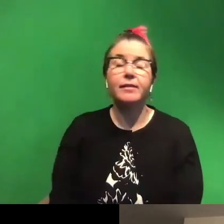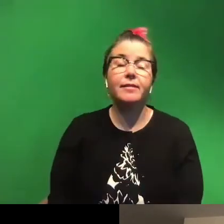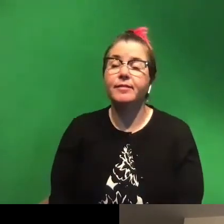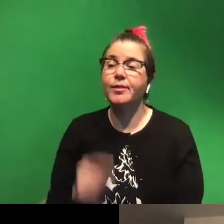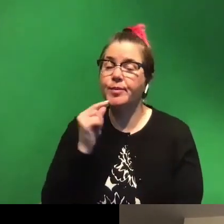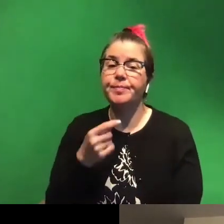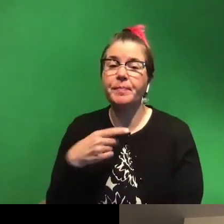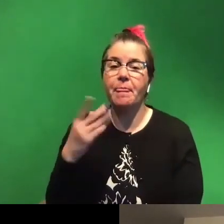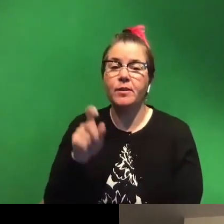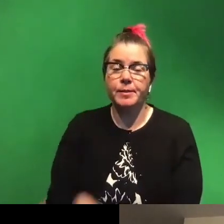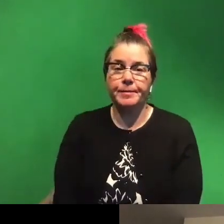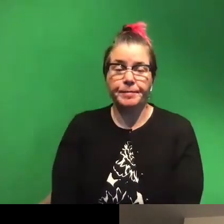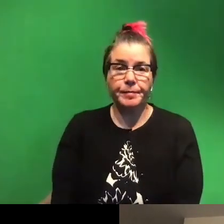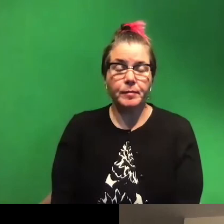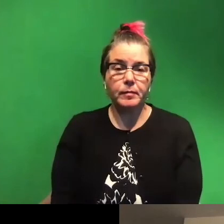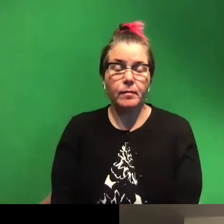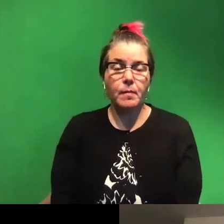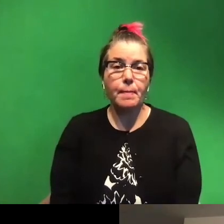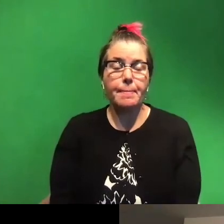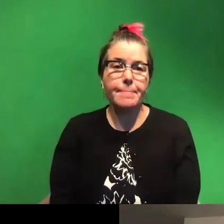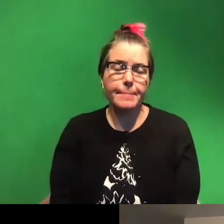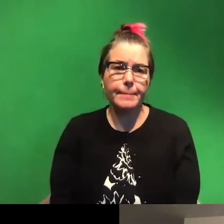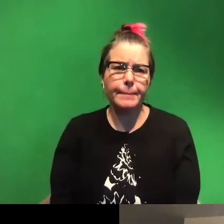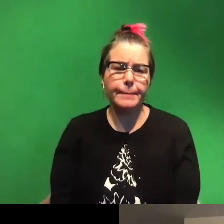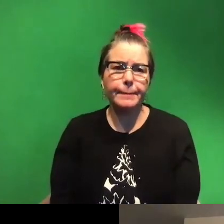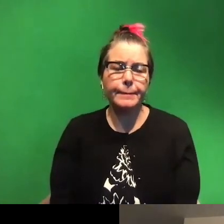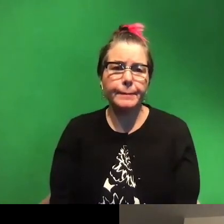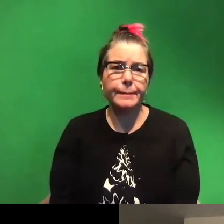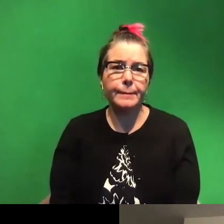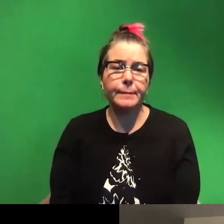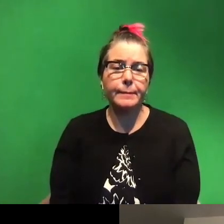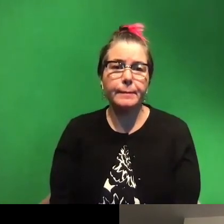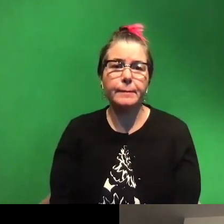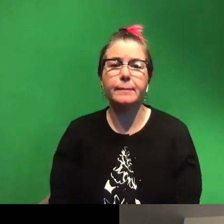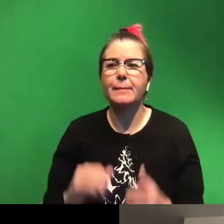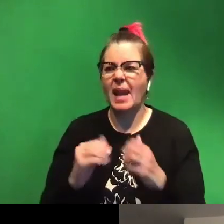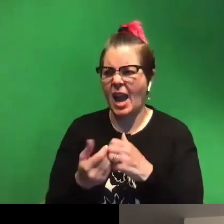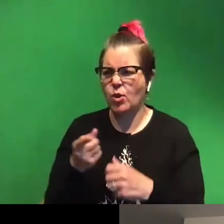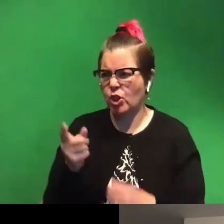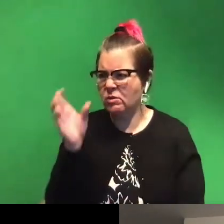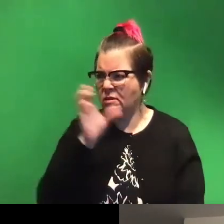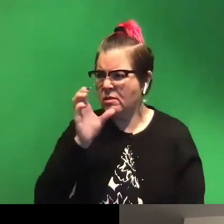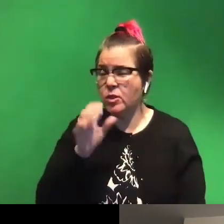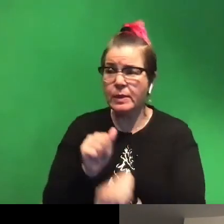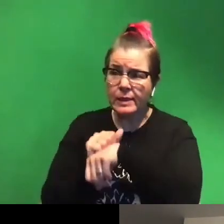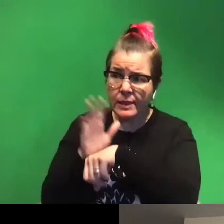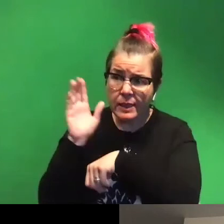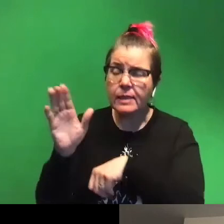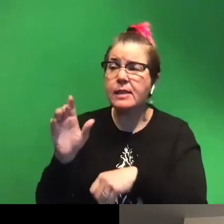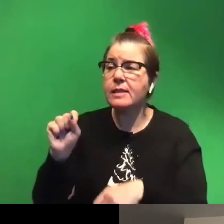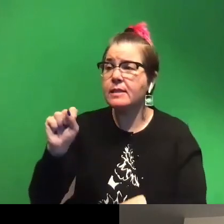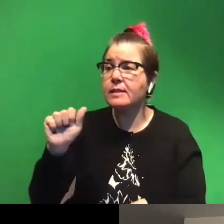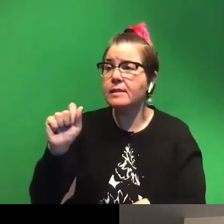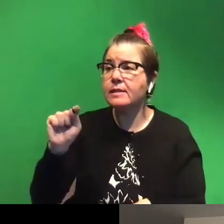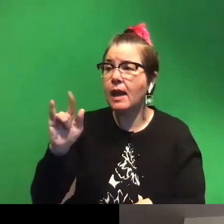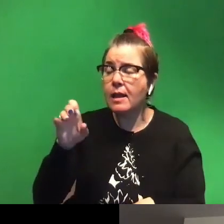next question is like, how do you look for these things? Like, are you sending satellites? Are you